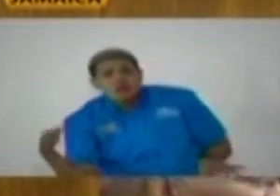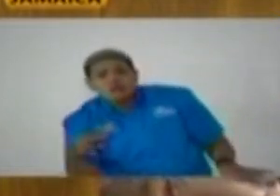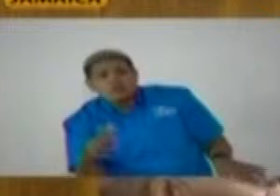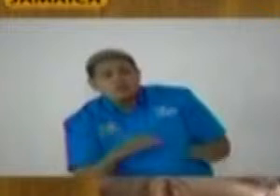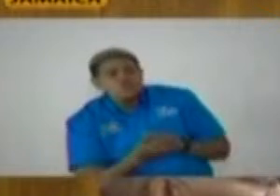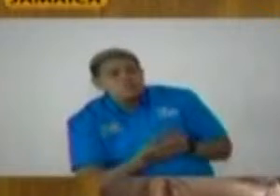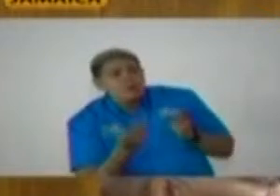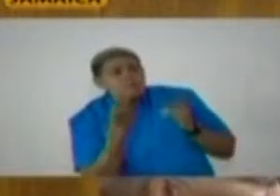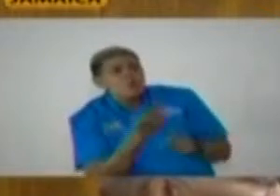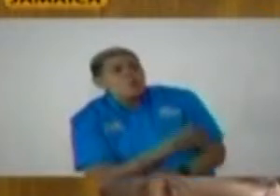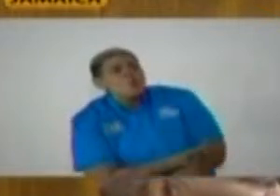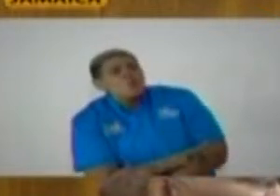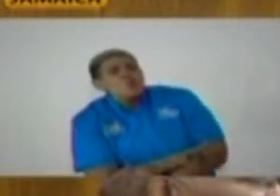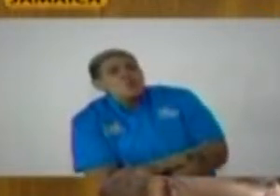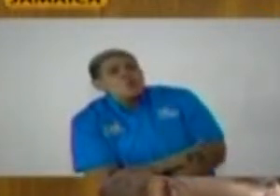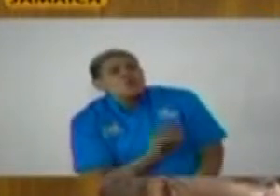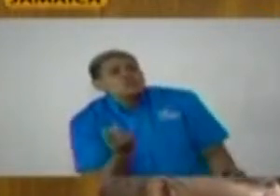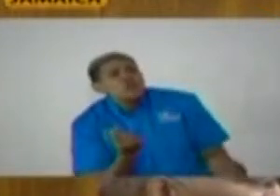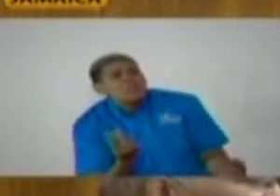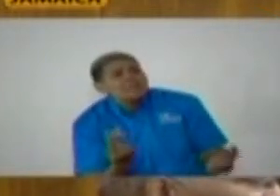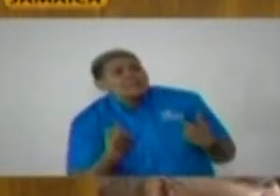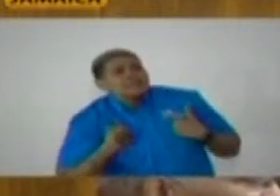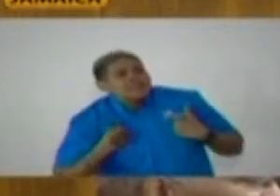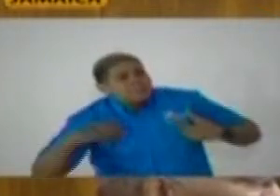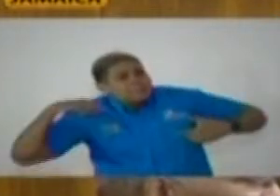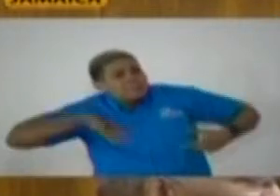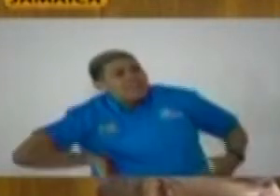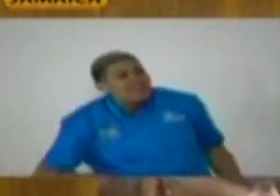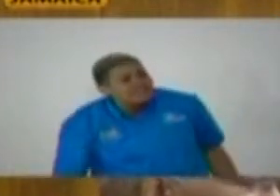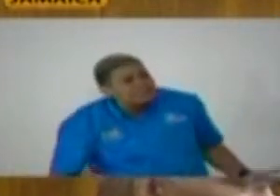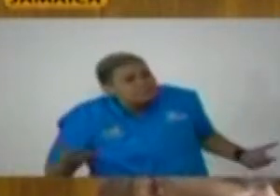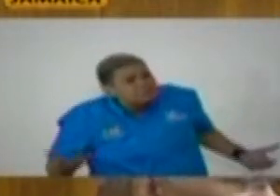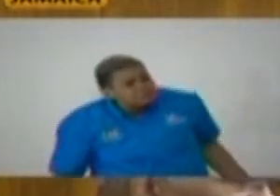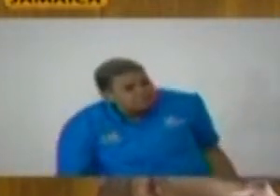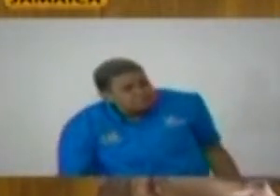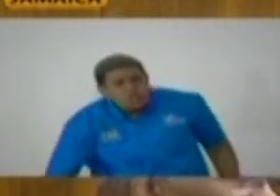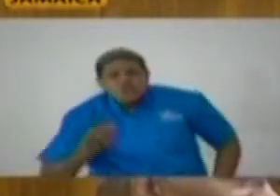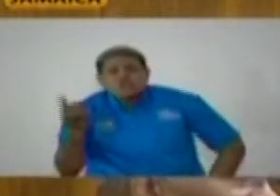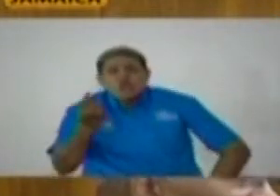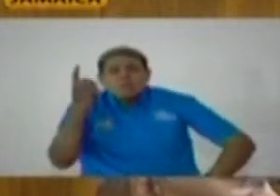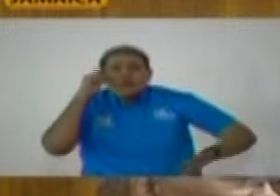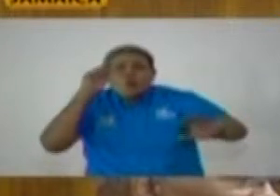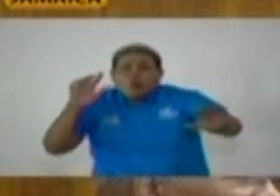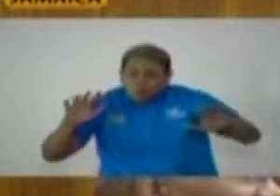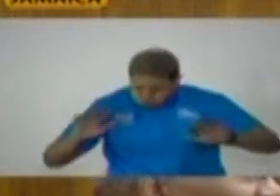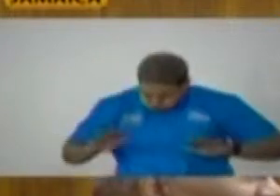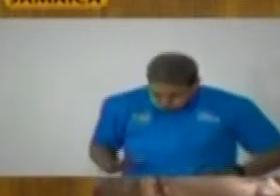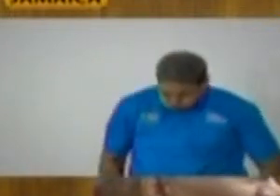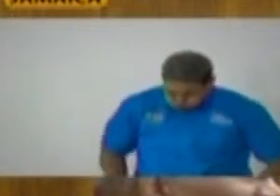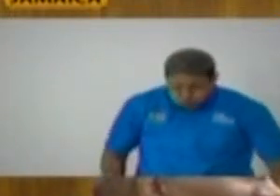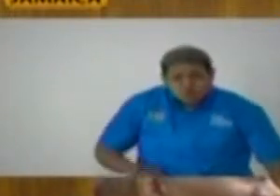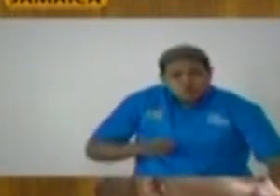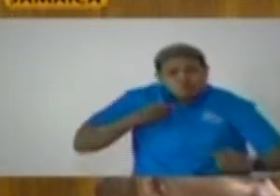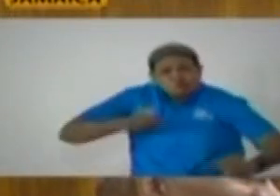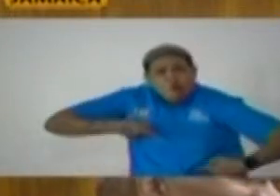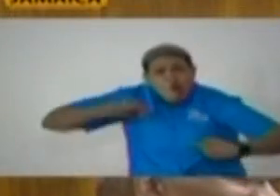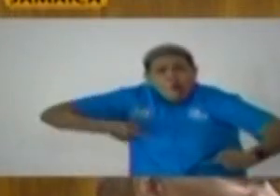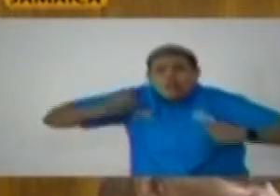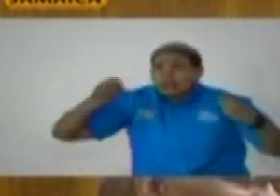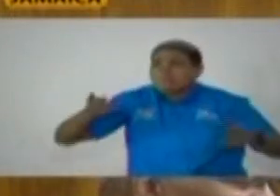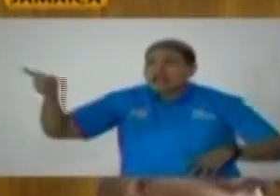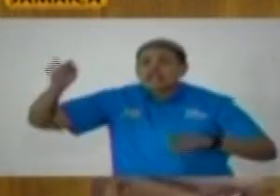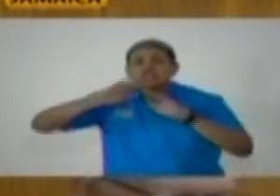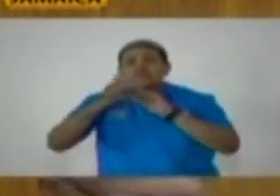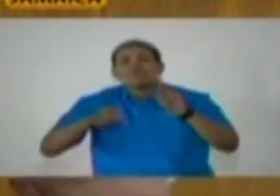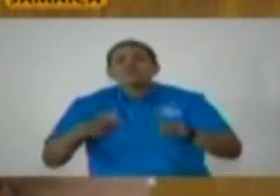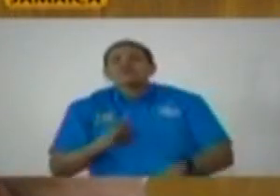public that there would be something in it for them, something that would ease the struggles that many Jamaicans